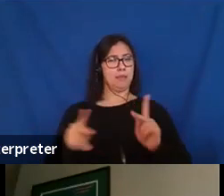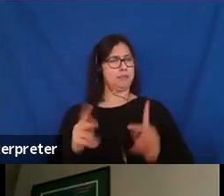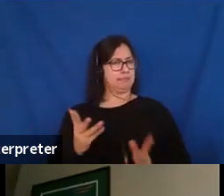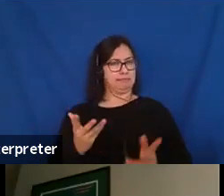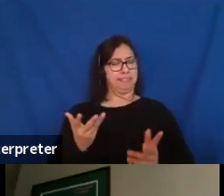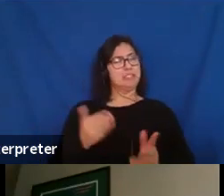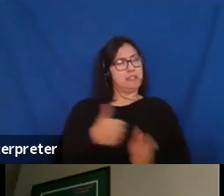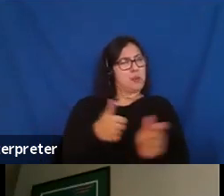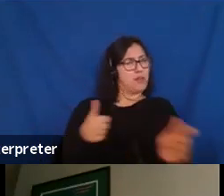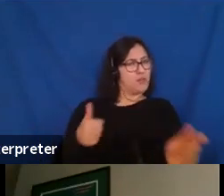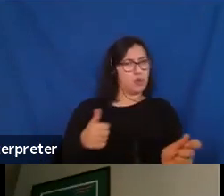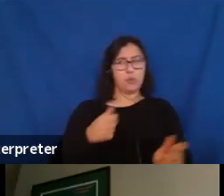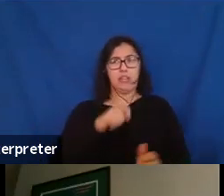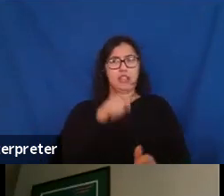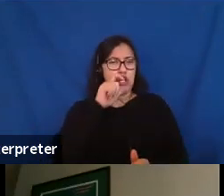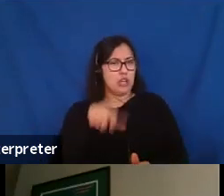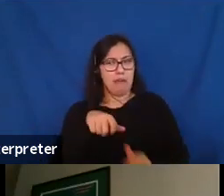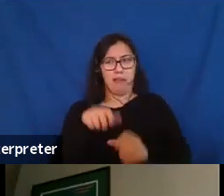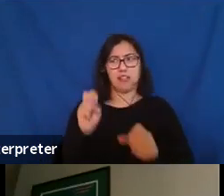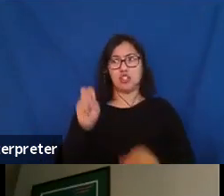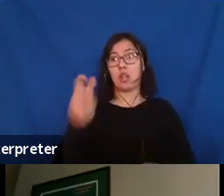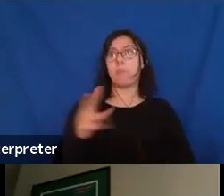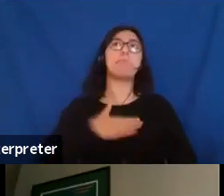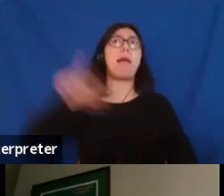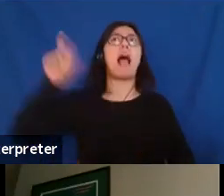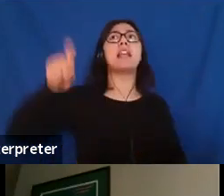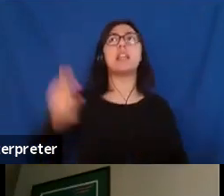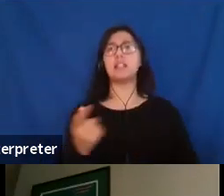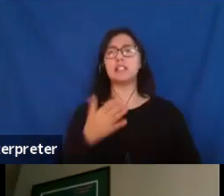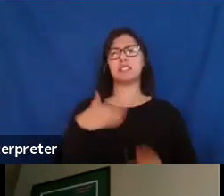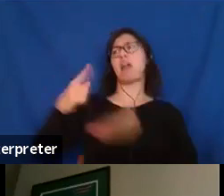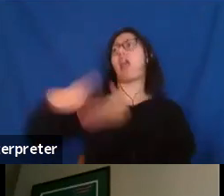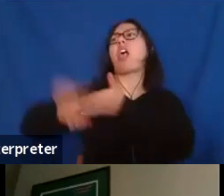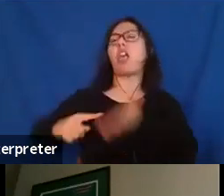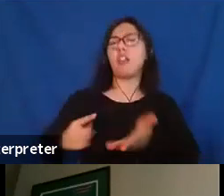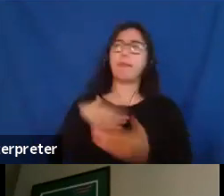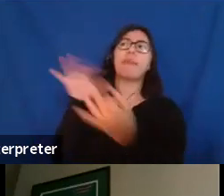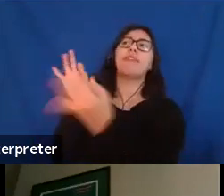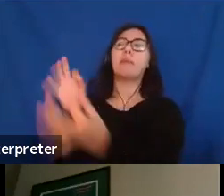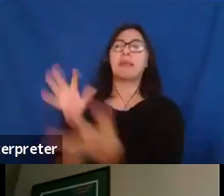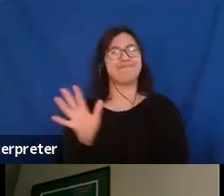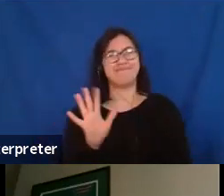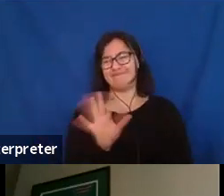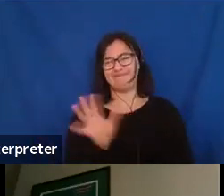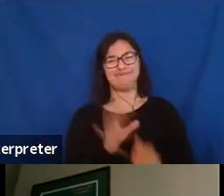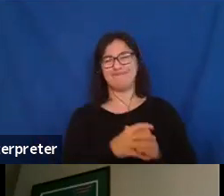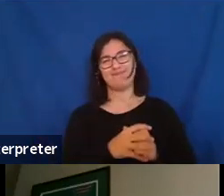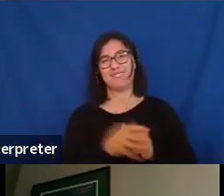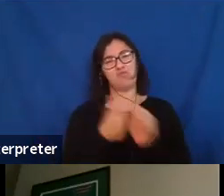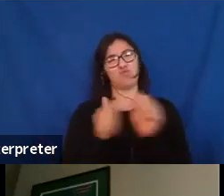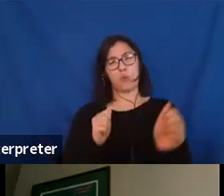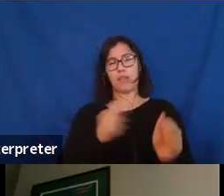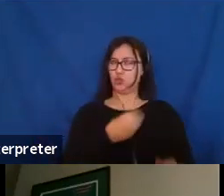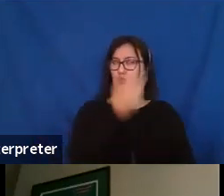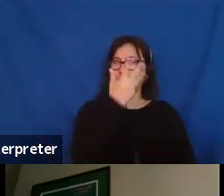shouldn't be just immediately jumping in with what we think our needs are or what our critique is of what a